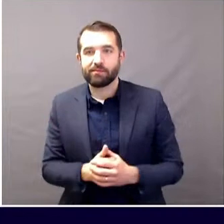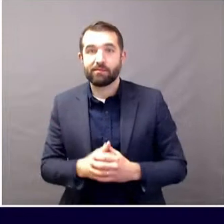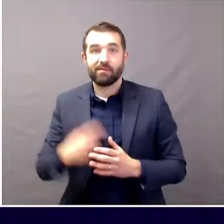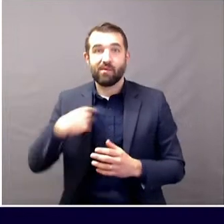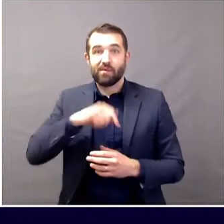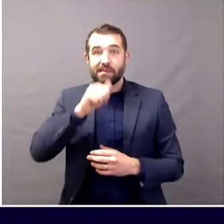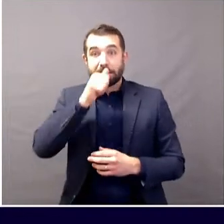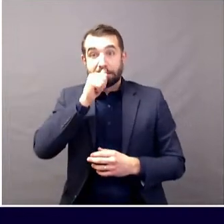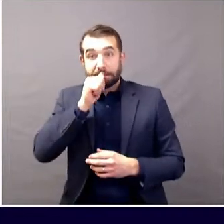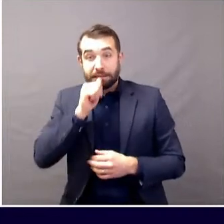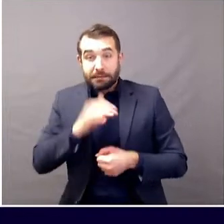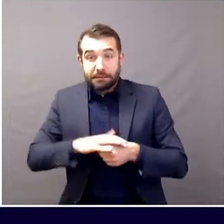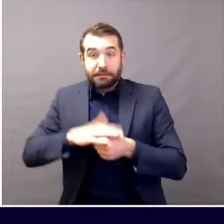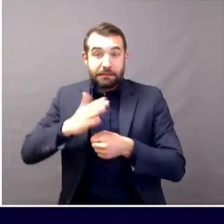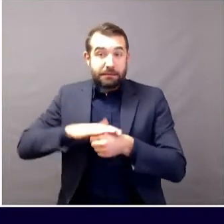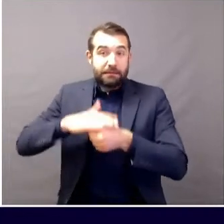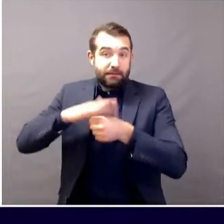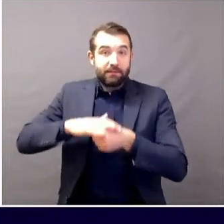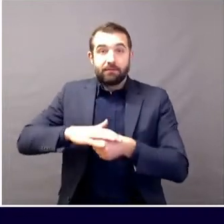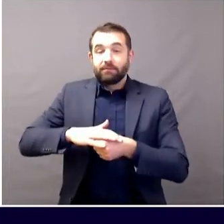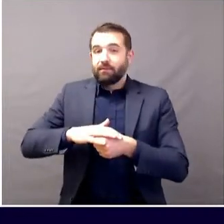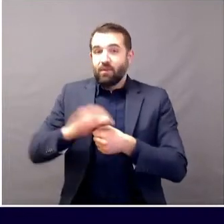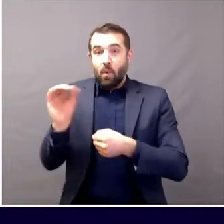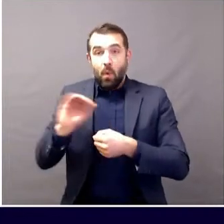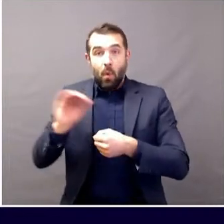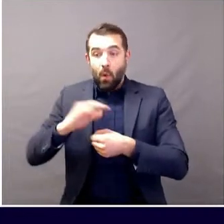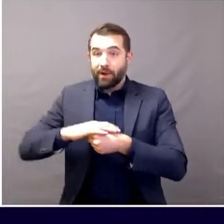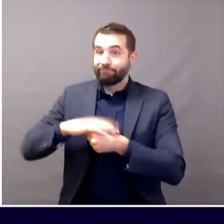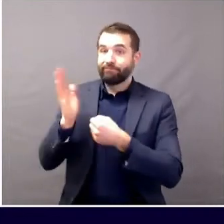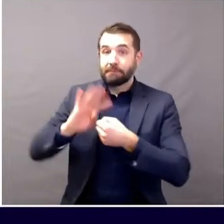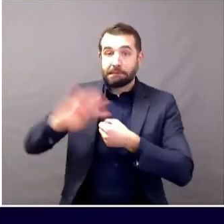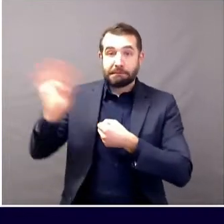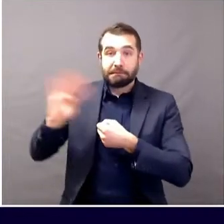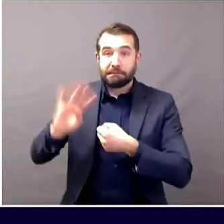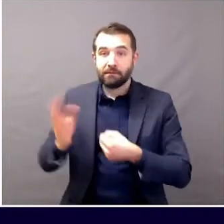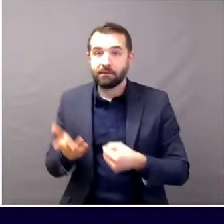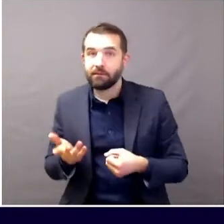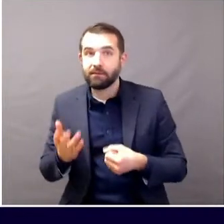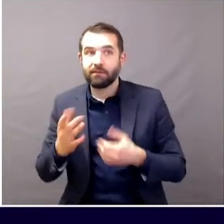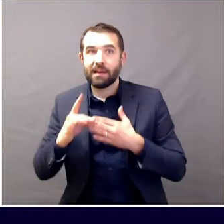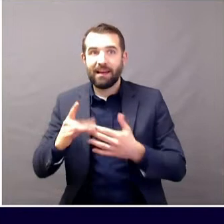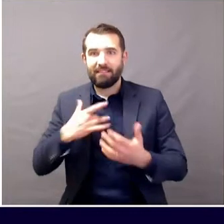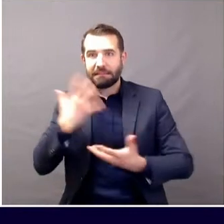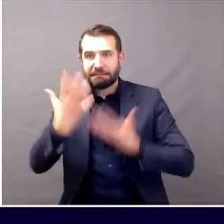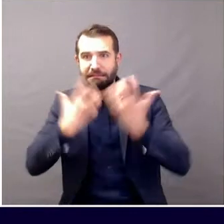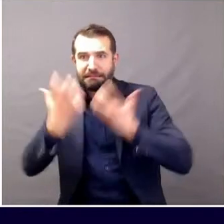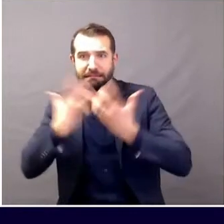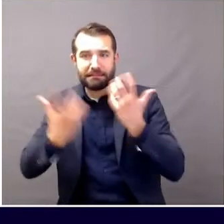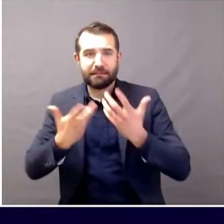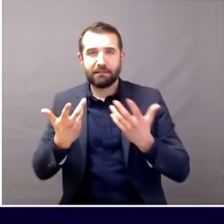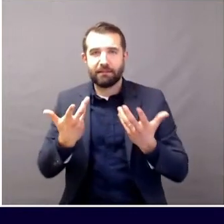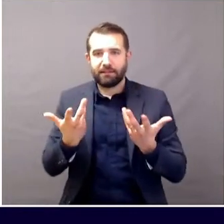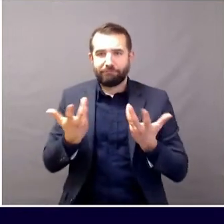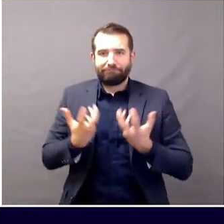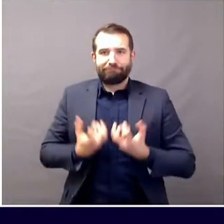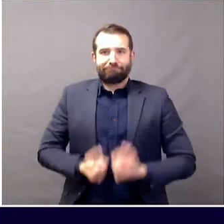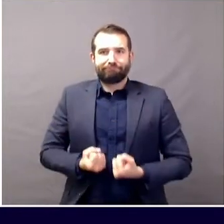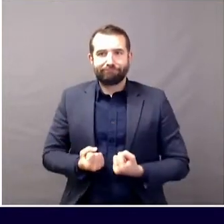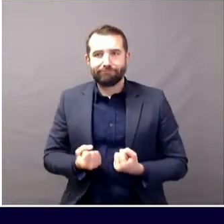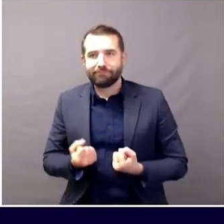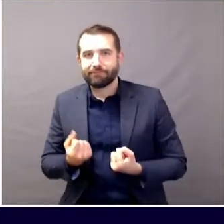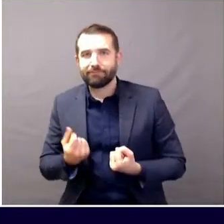calm down our stress reactions, we can feel exhausted, irritable, tense, have a poor appetite, and so